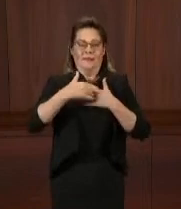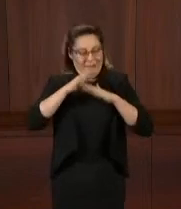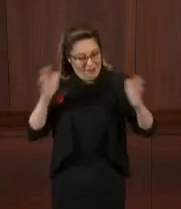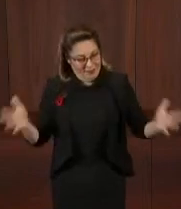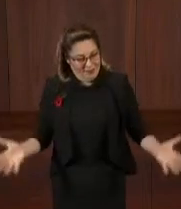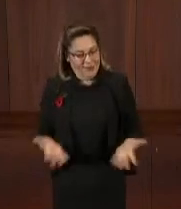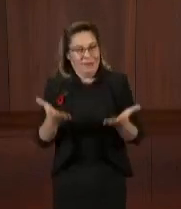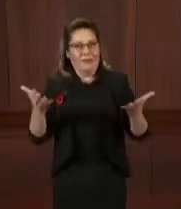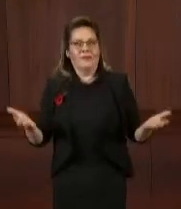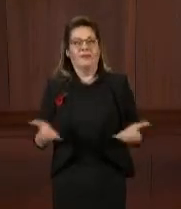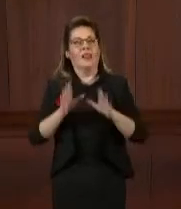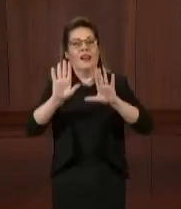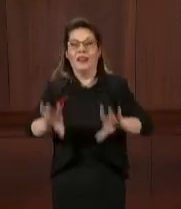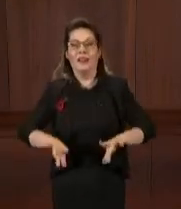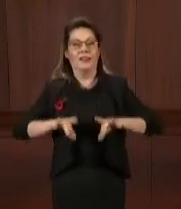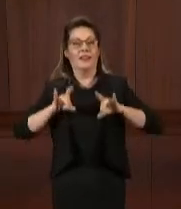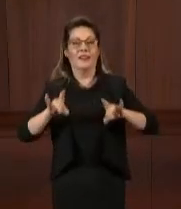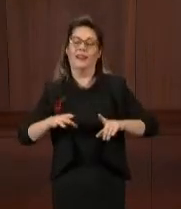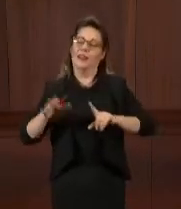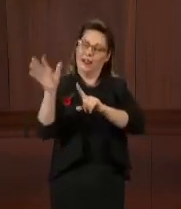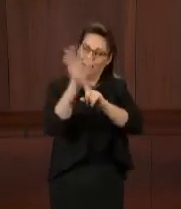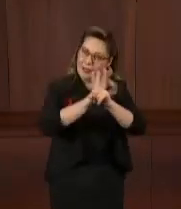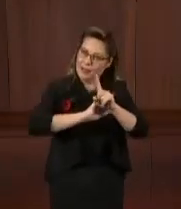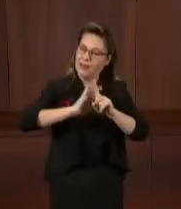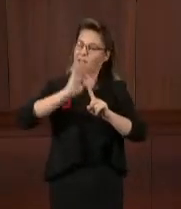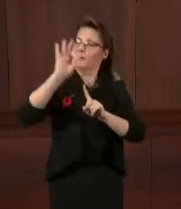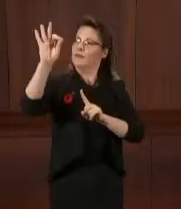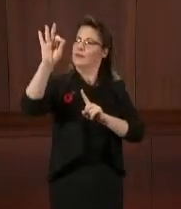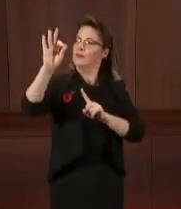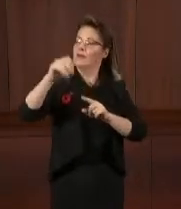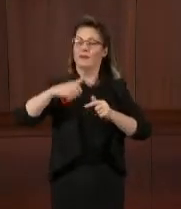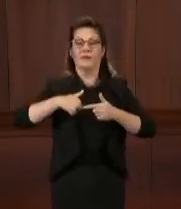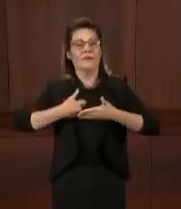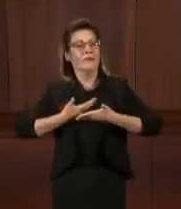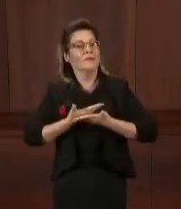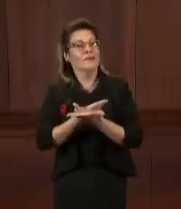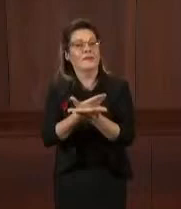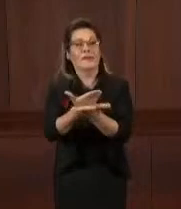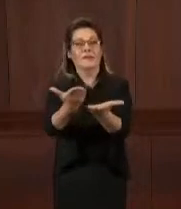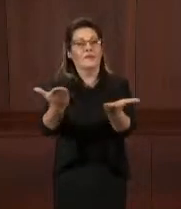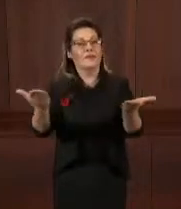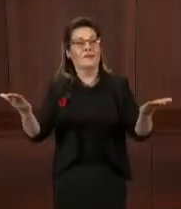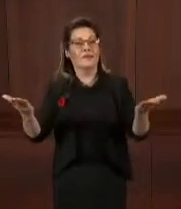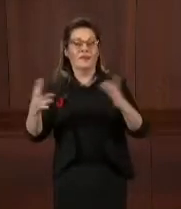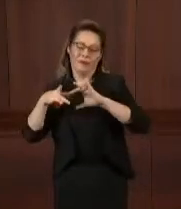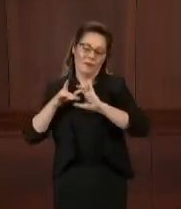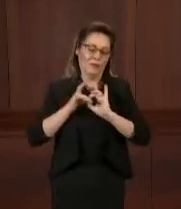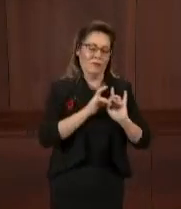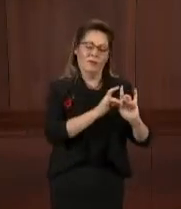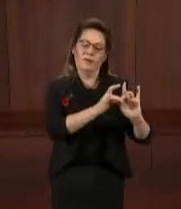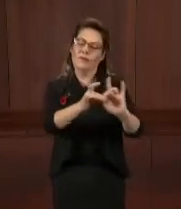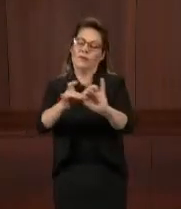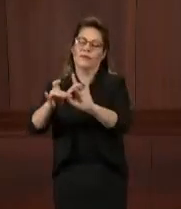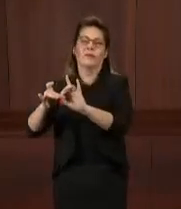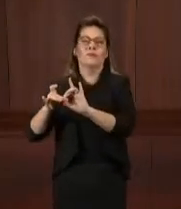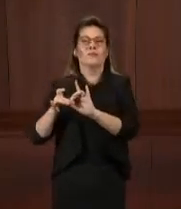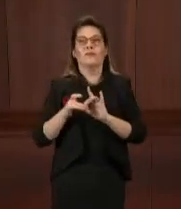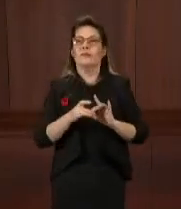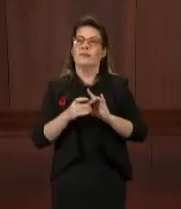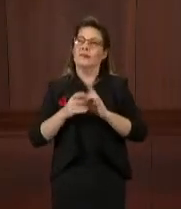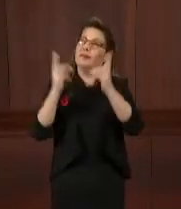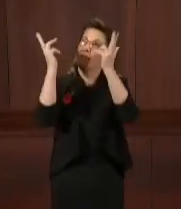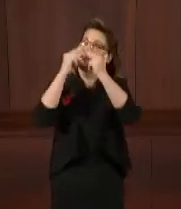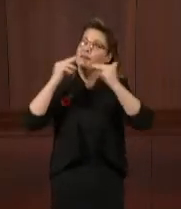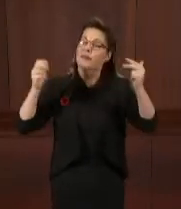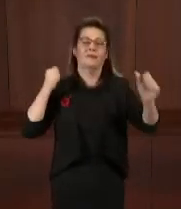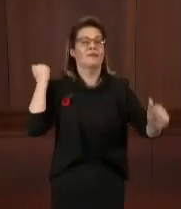stage advance Australia fair. In joyful strains,